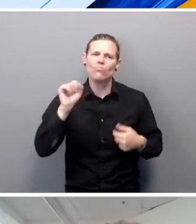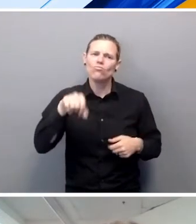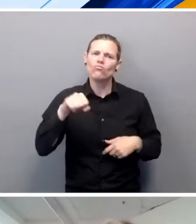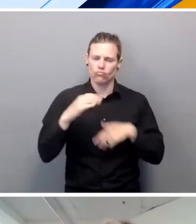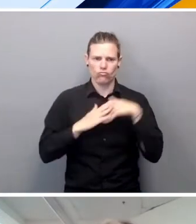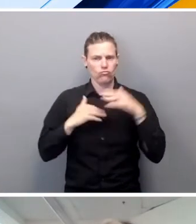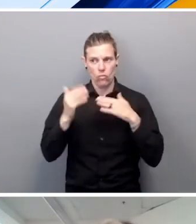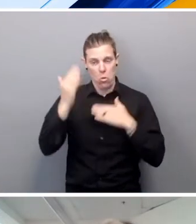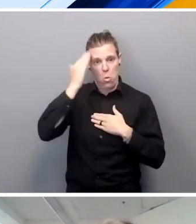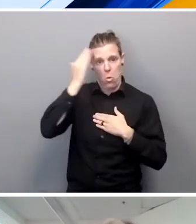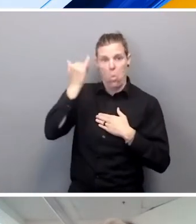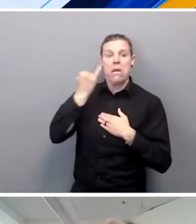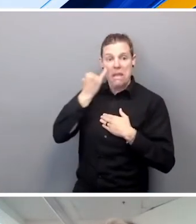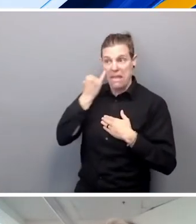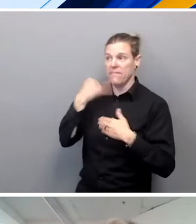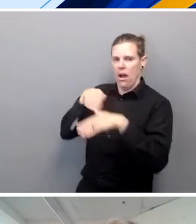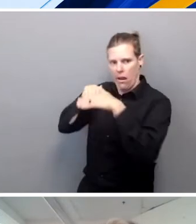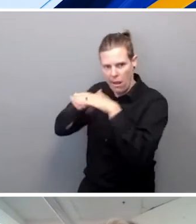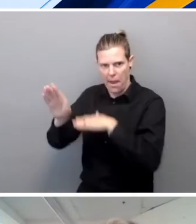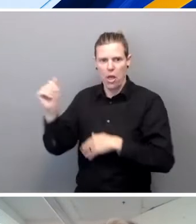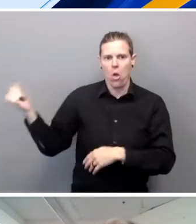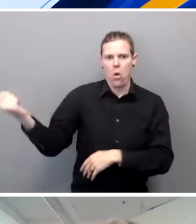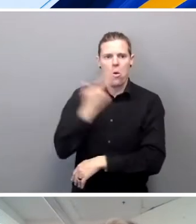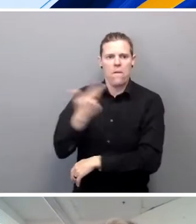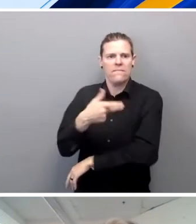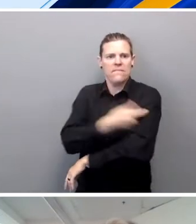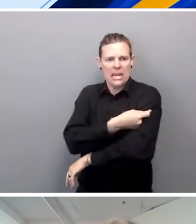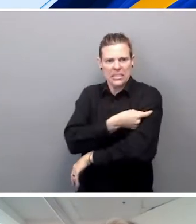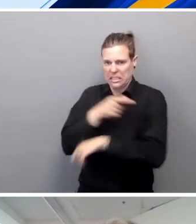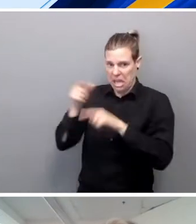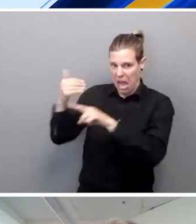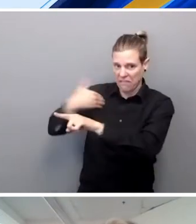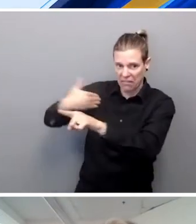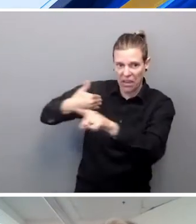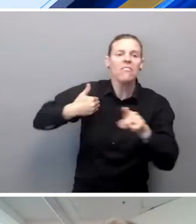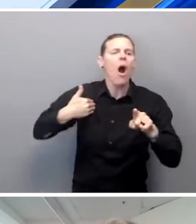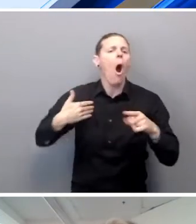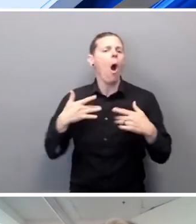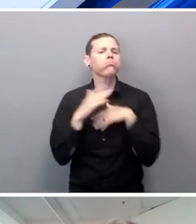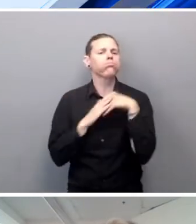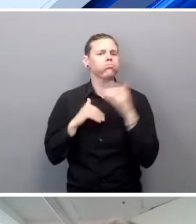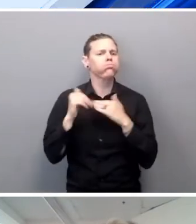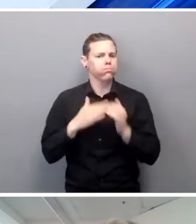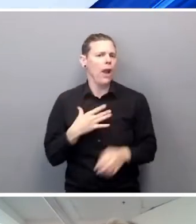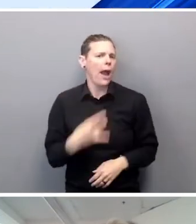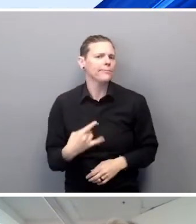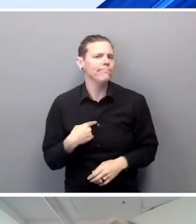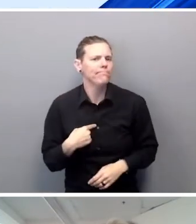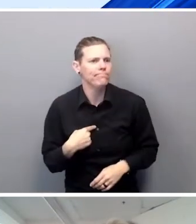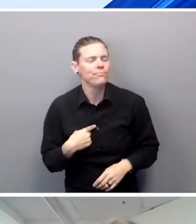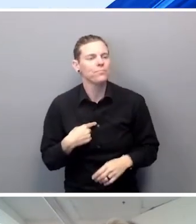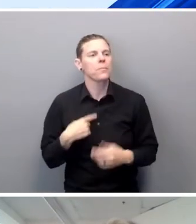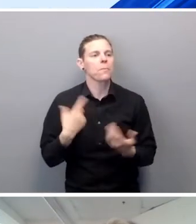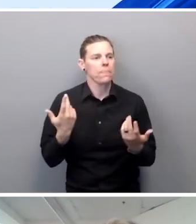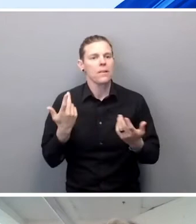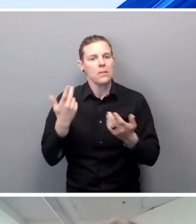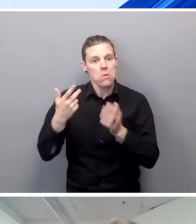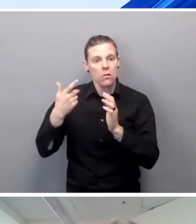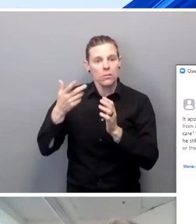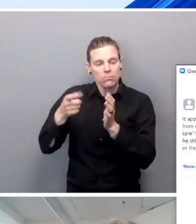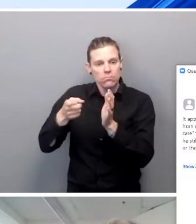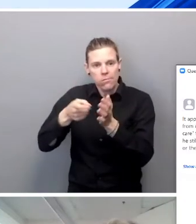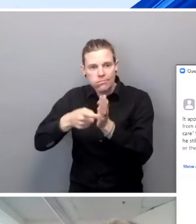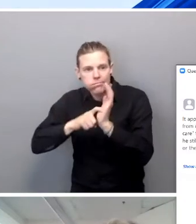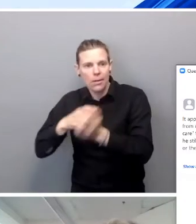to venues where those kind of safeguards are in place. In fact, my wife and I went